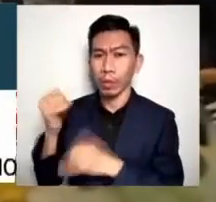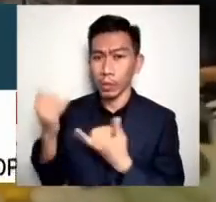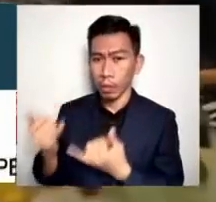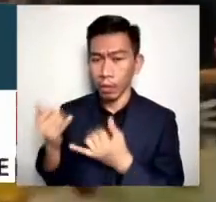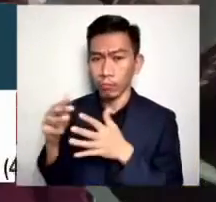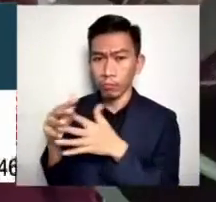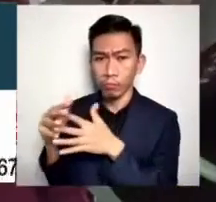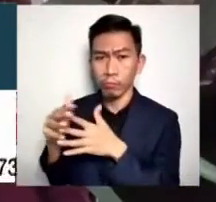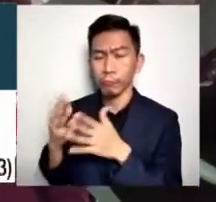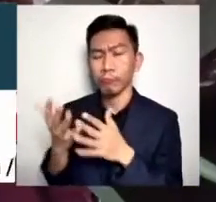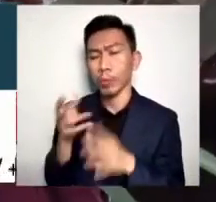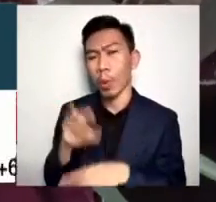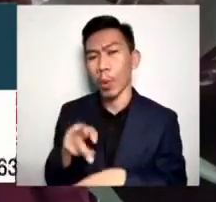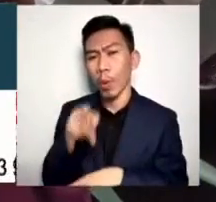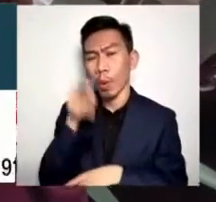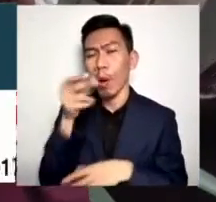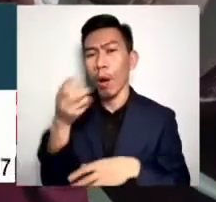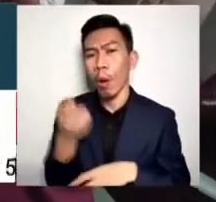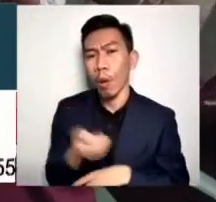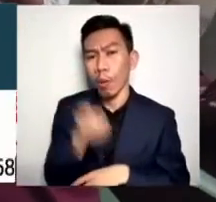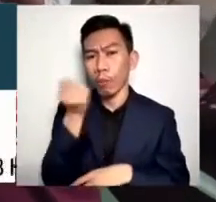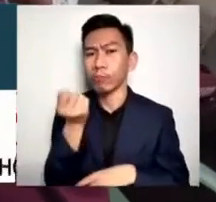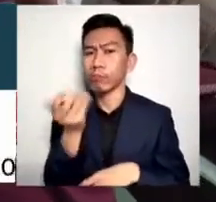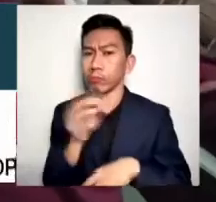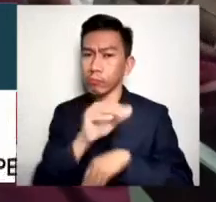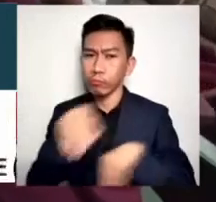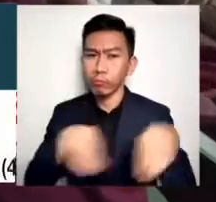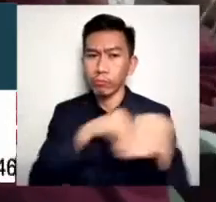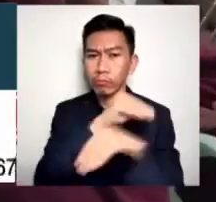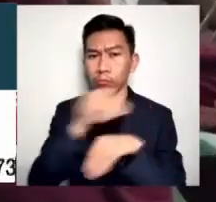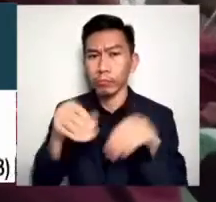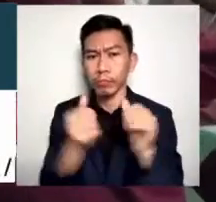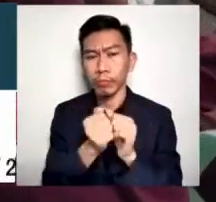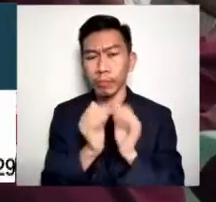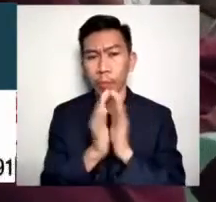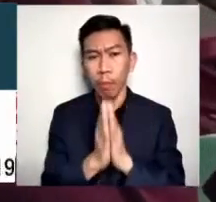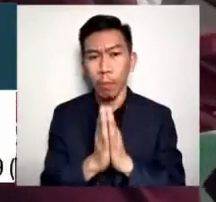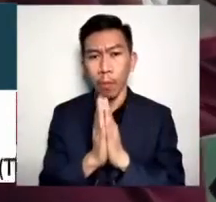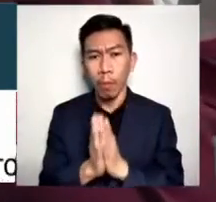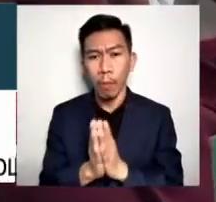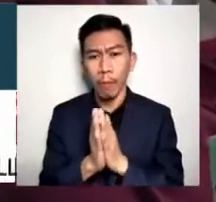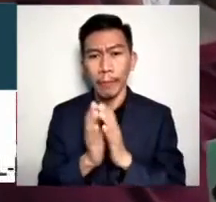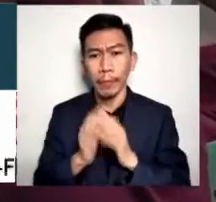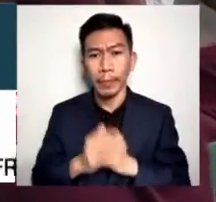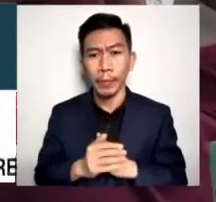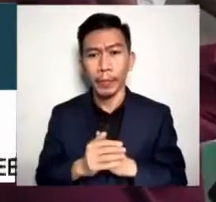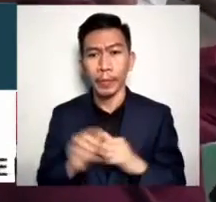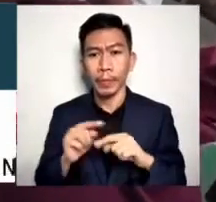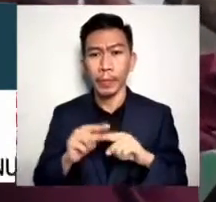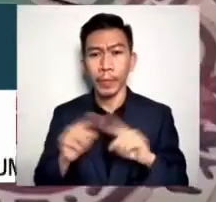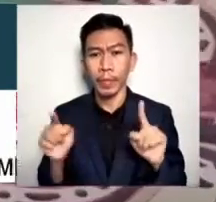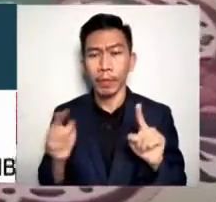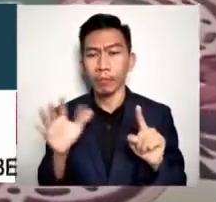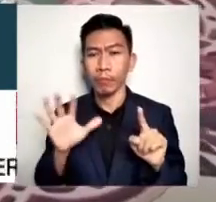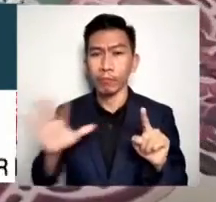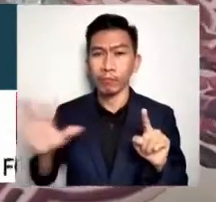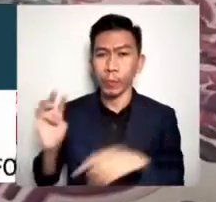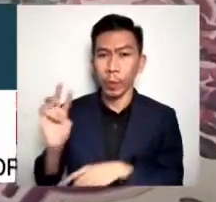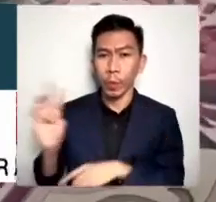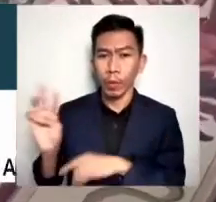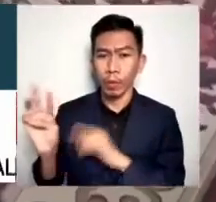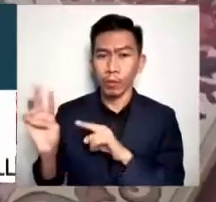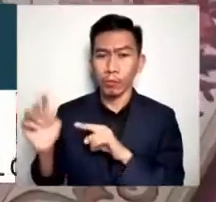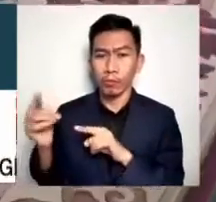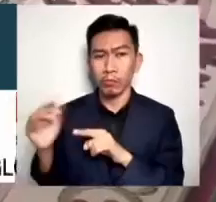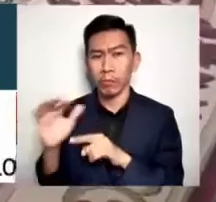with Myanmar until the return of a democratically elected government. But Western sanctions have failed to sway the military